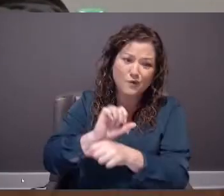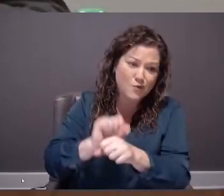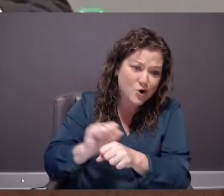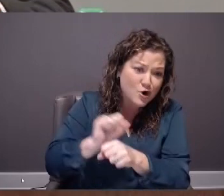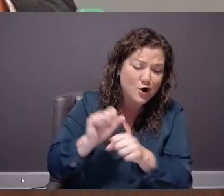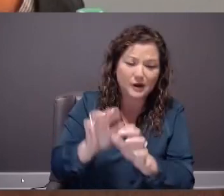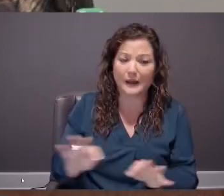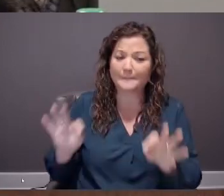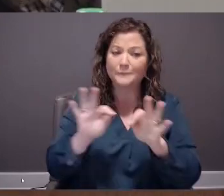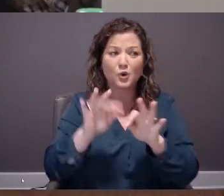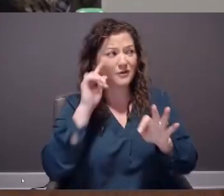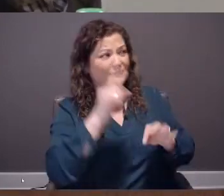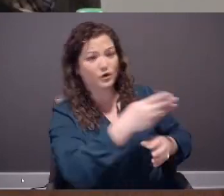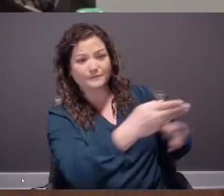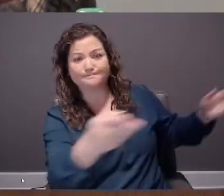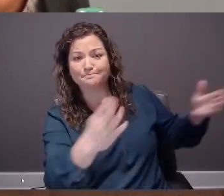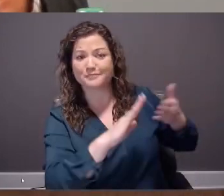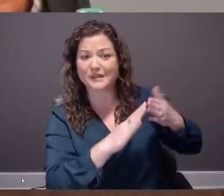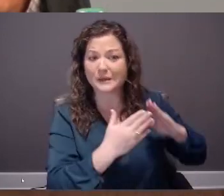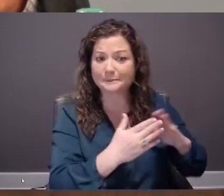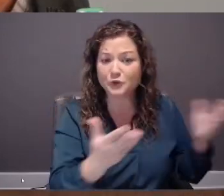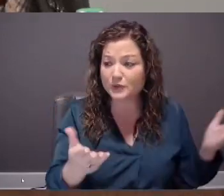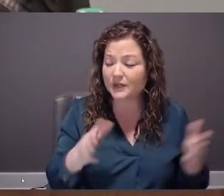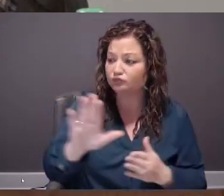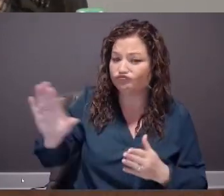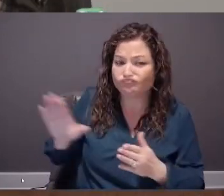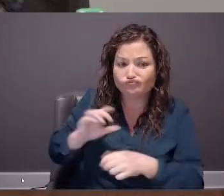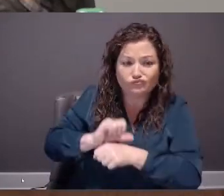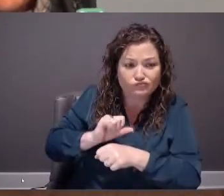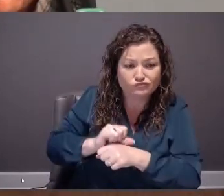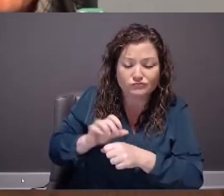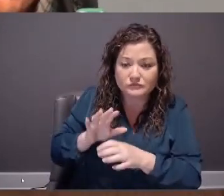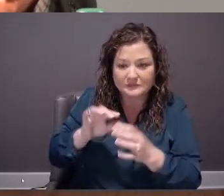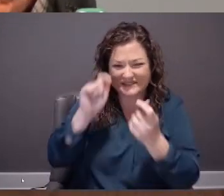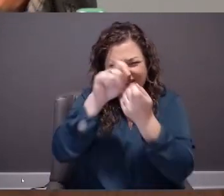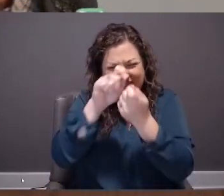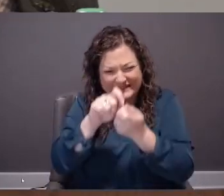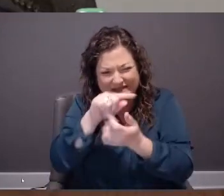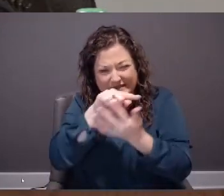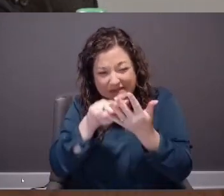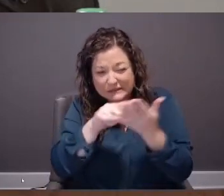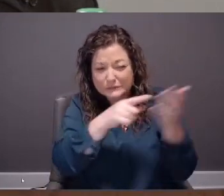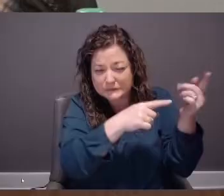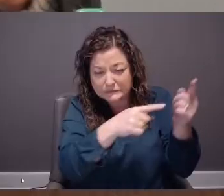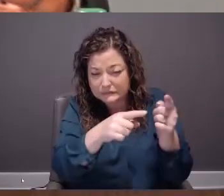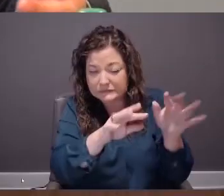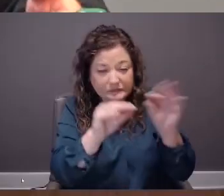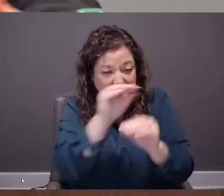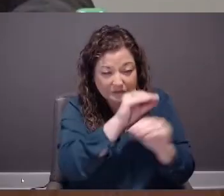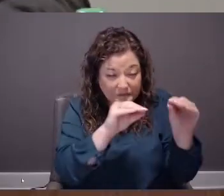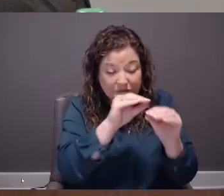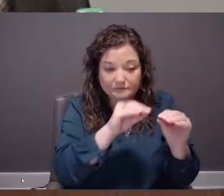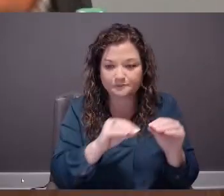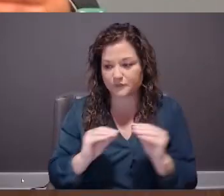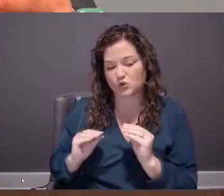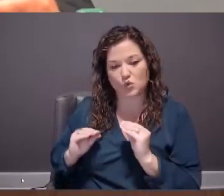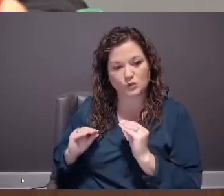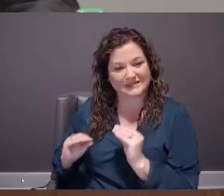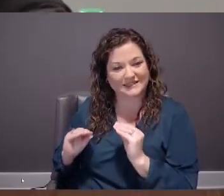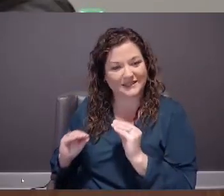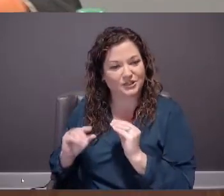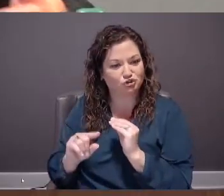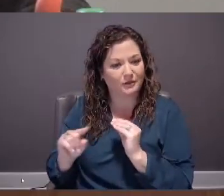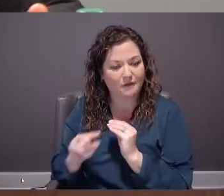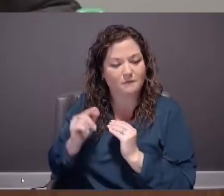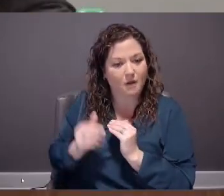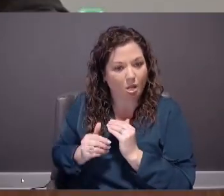community and also the intricacies of what's going on and what's being managed. And so educating people along the way, showing